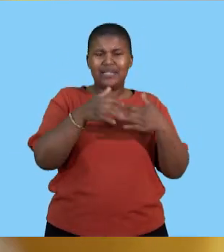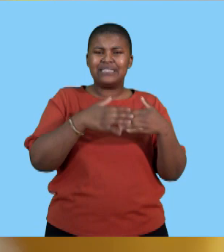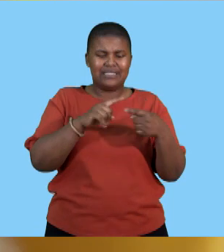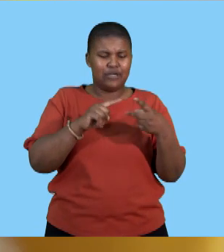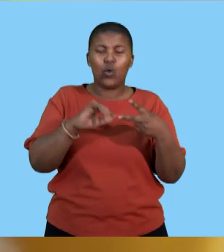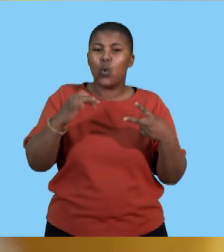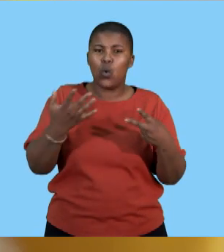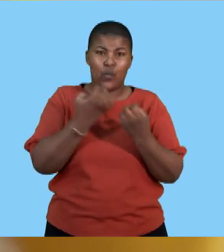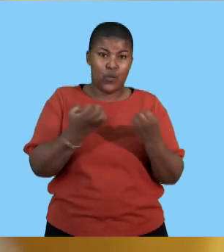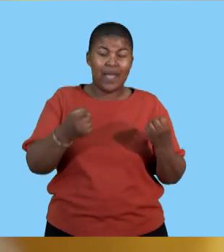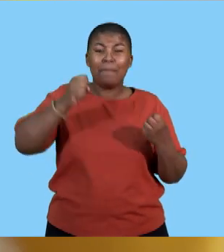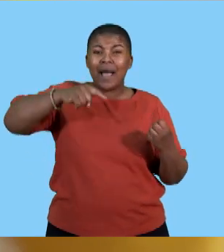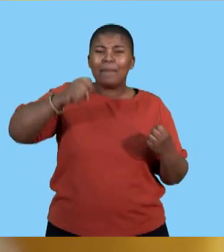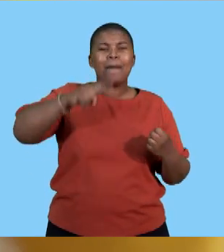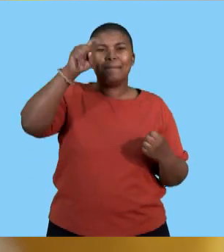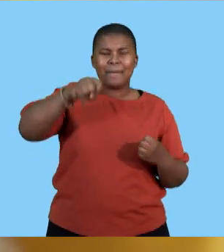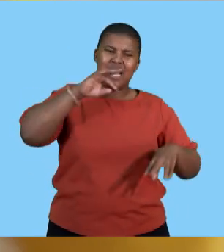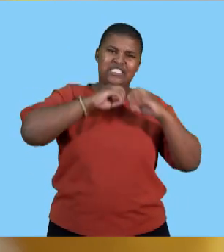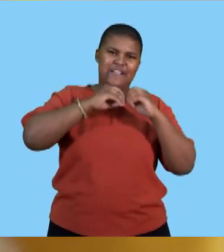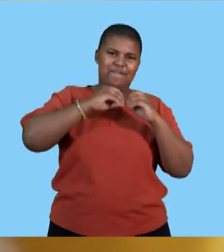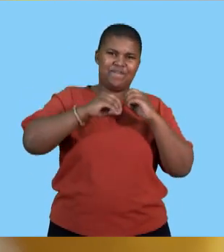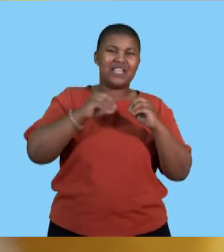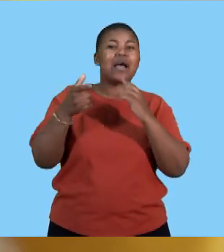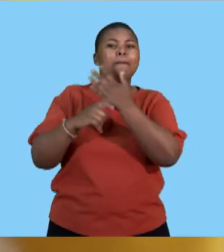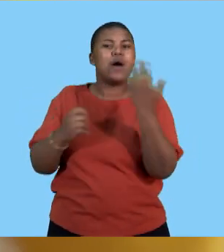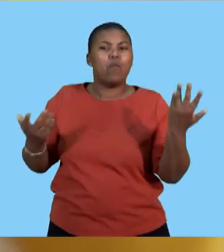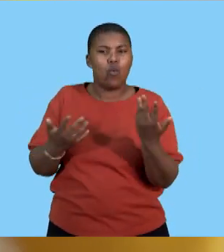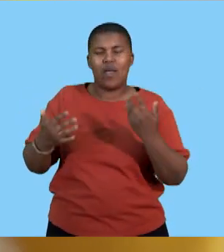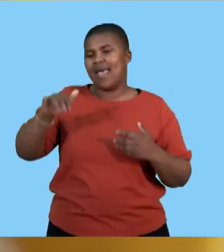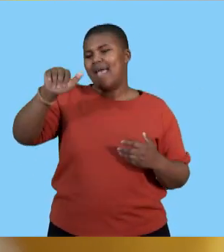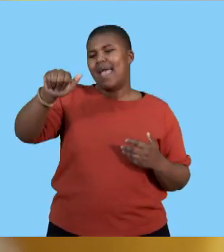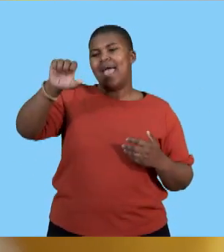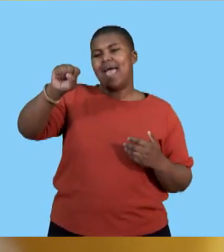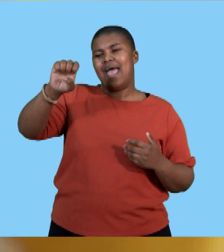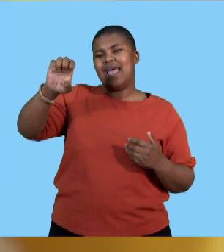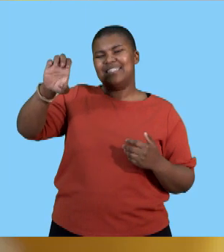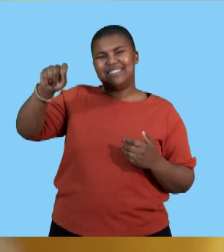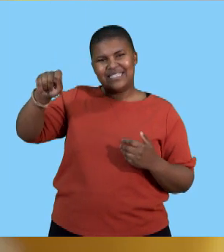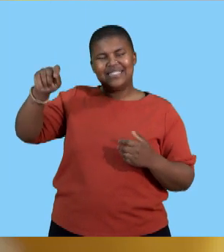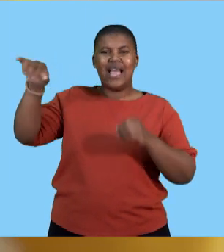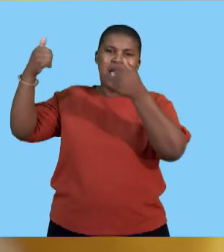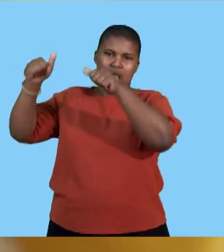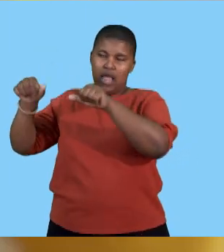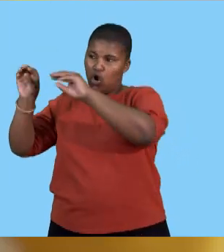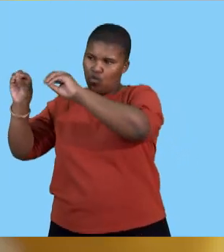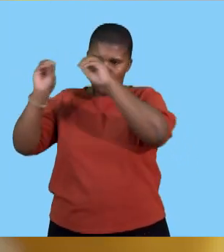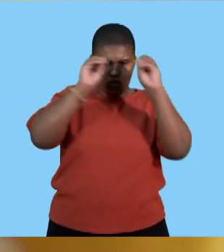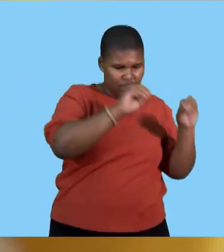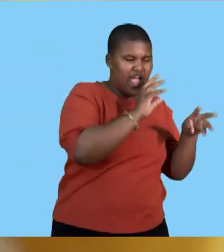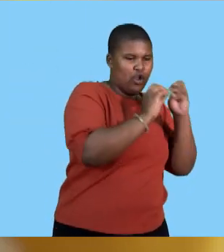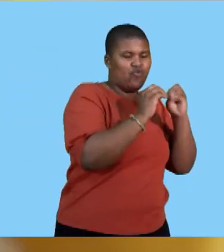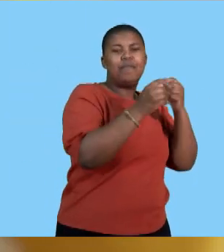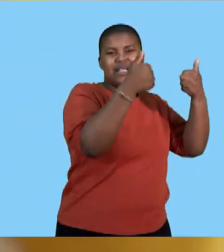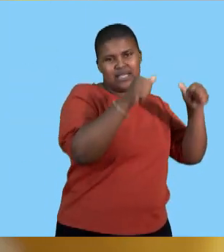or to equipment. Either case, it should be taken from the asset account and should be taken to